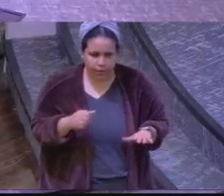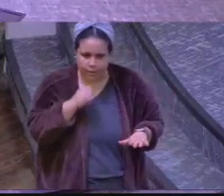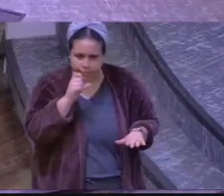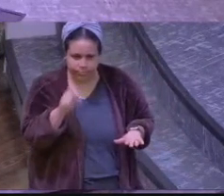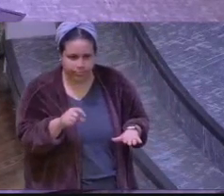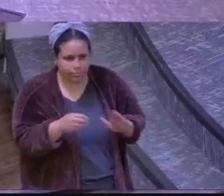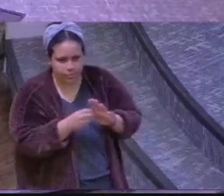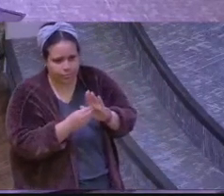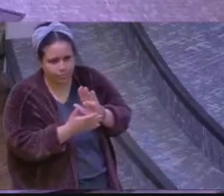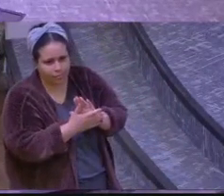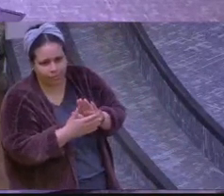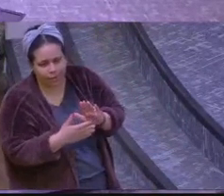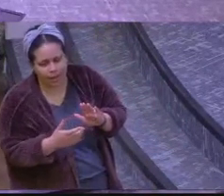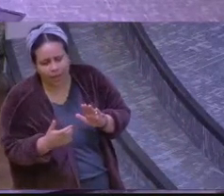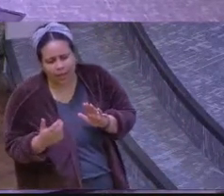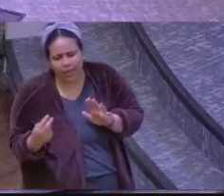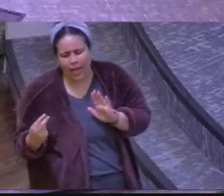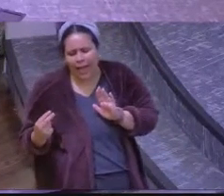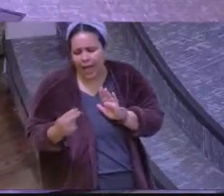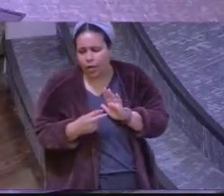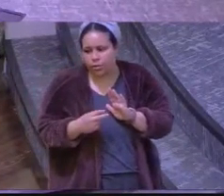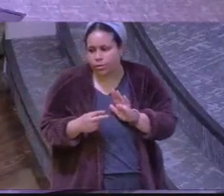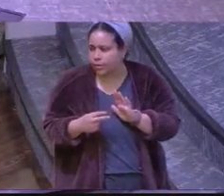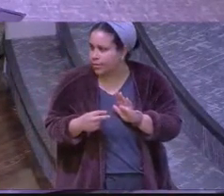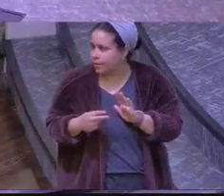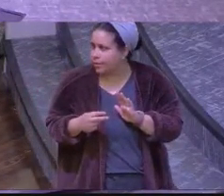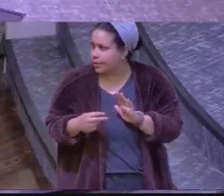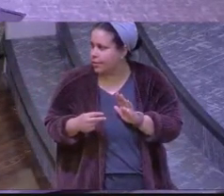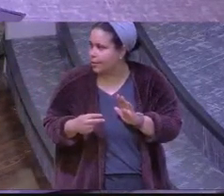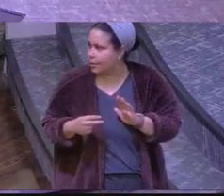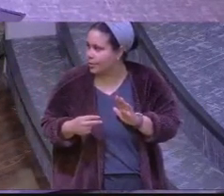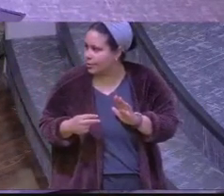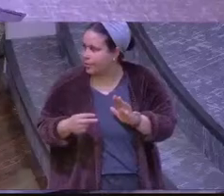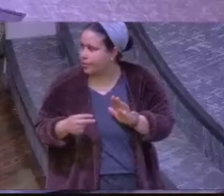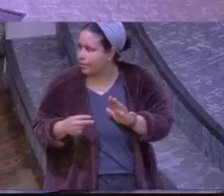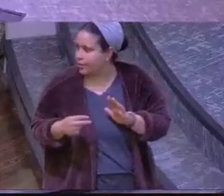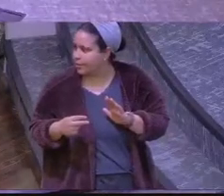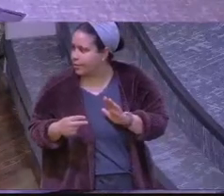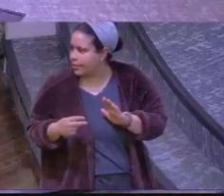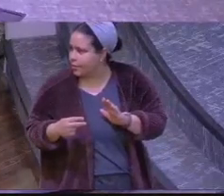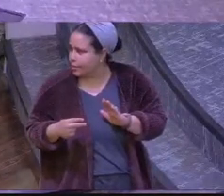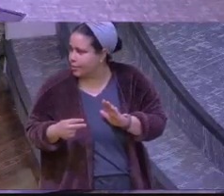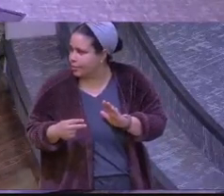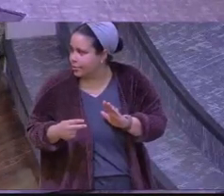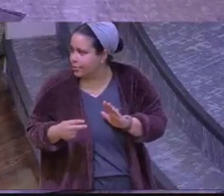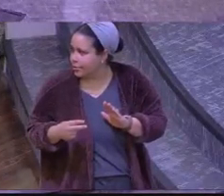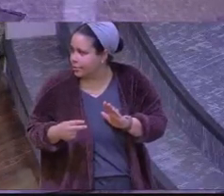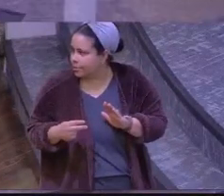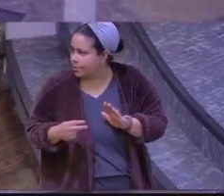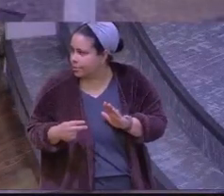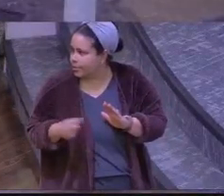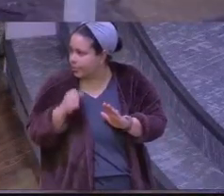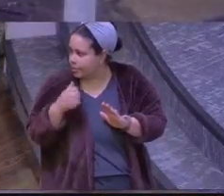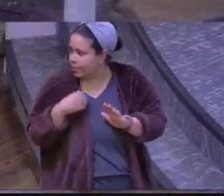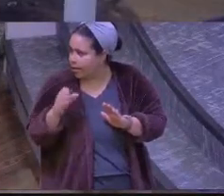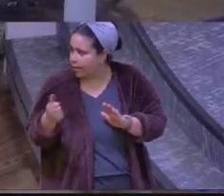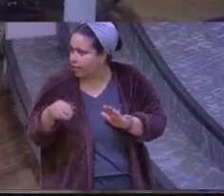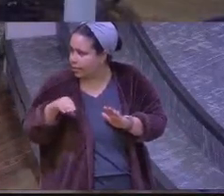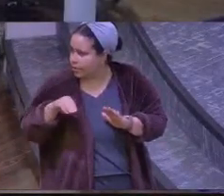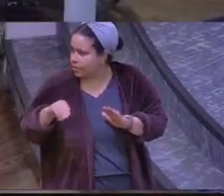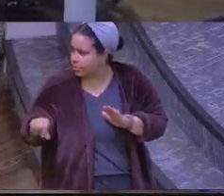that. I'm on the same page as you. Yeah. I don't think we have any other expenses around that,